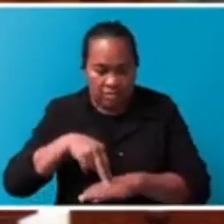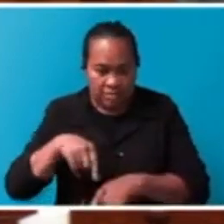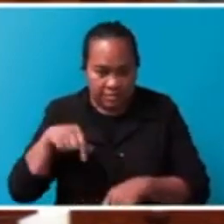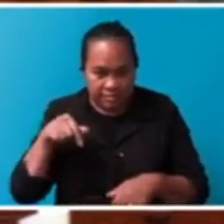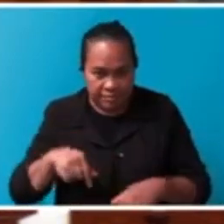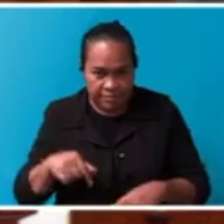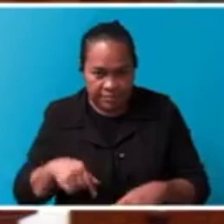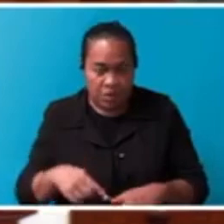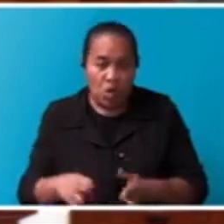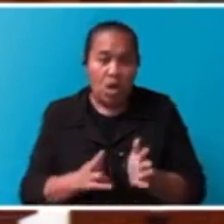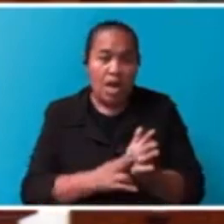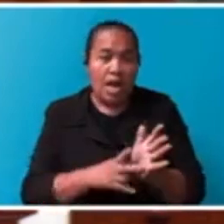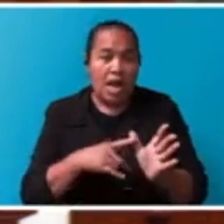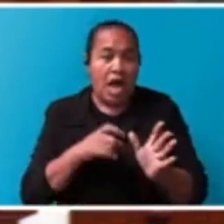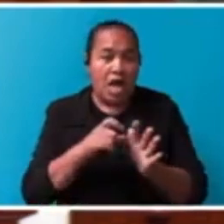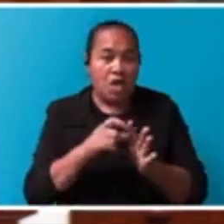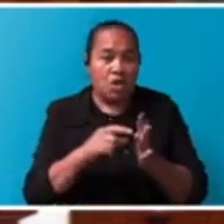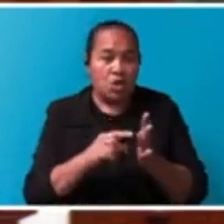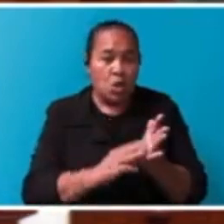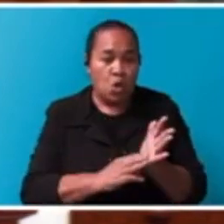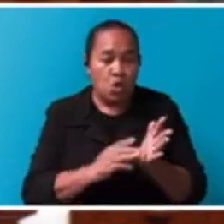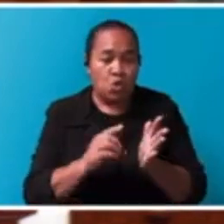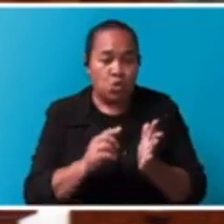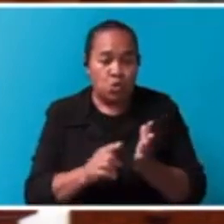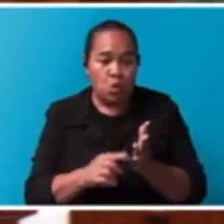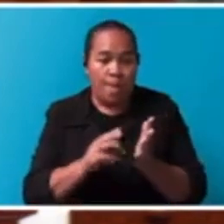Kinandon mai wana turanga na tusuva.